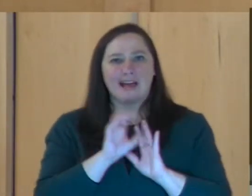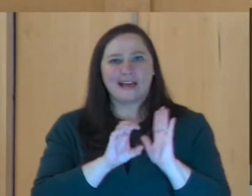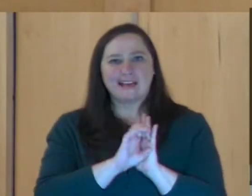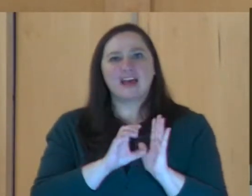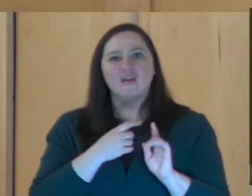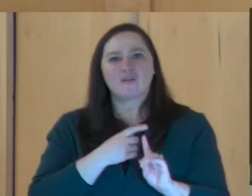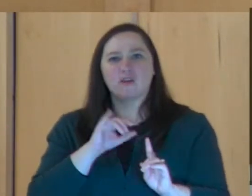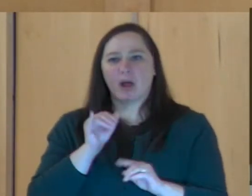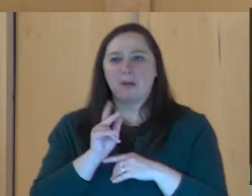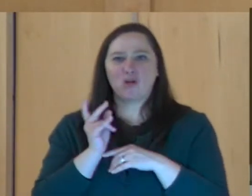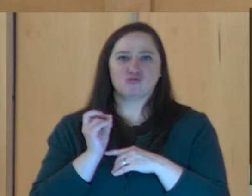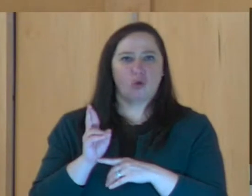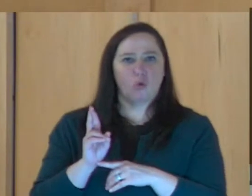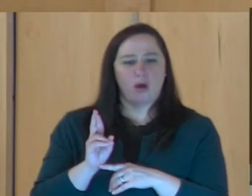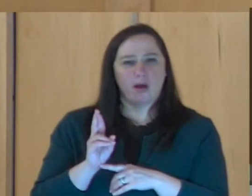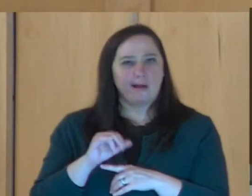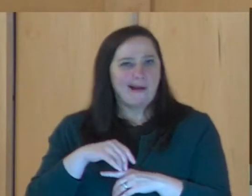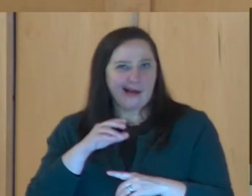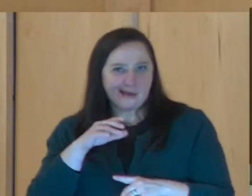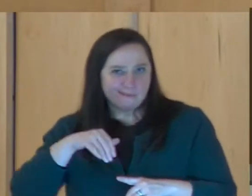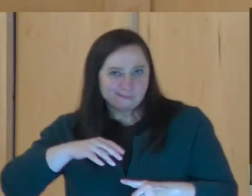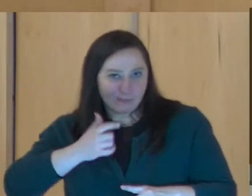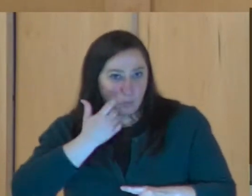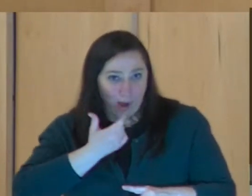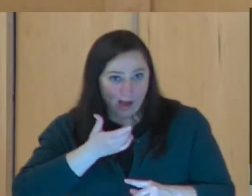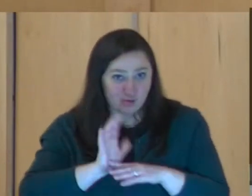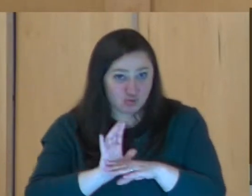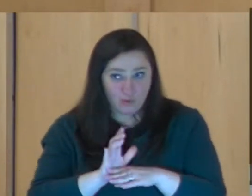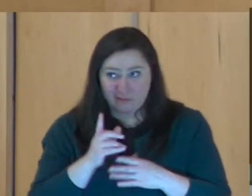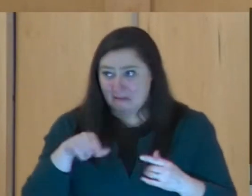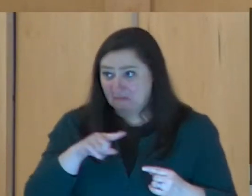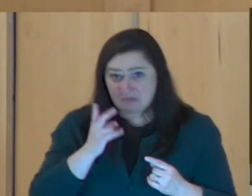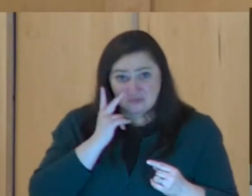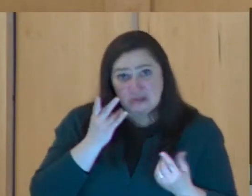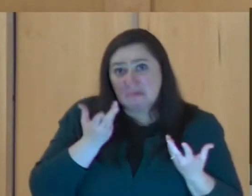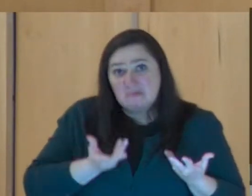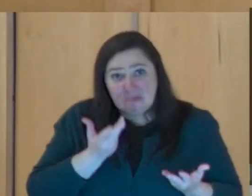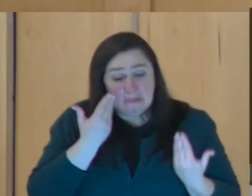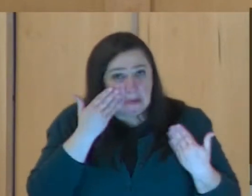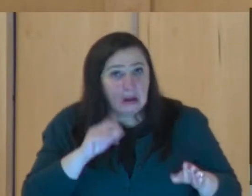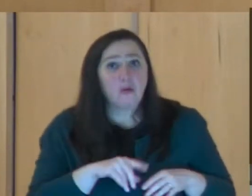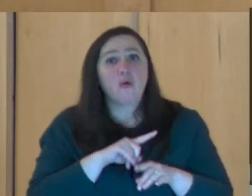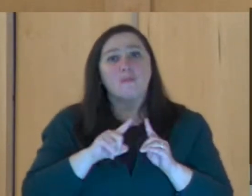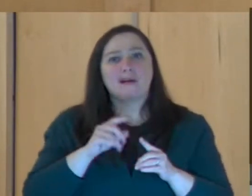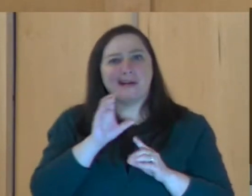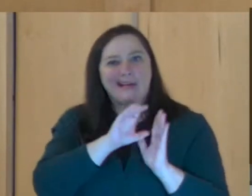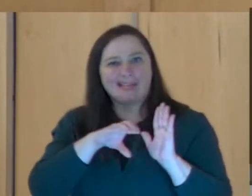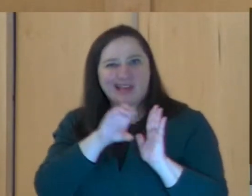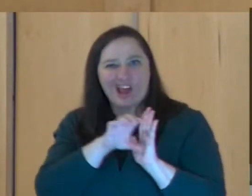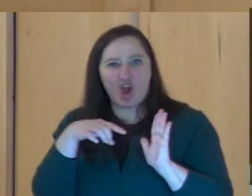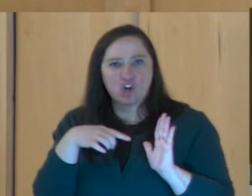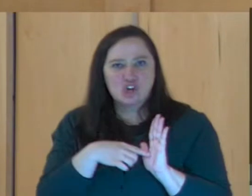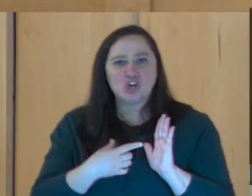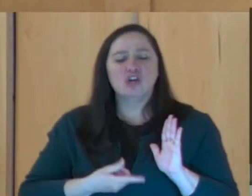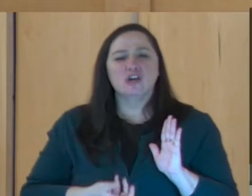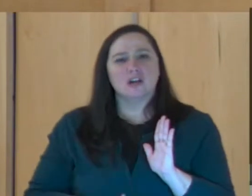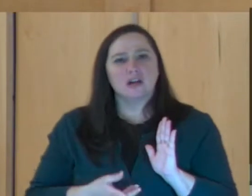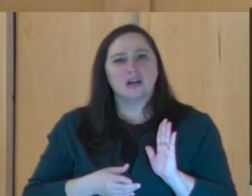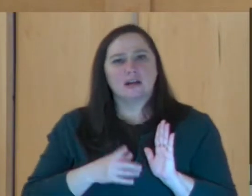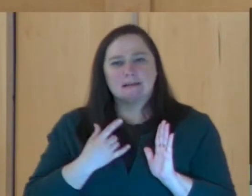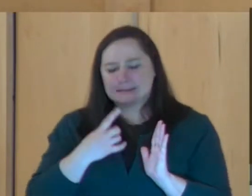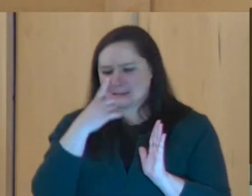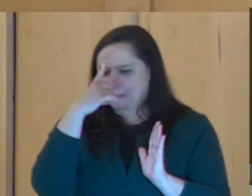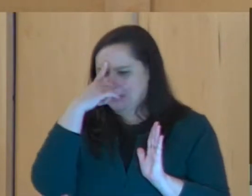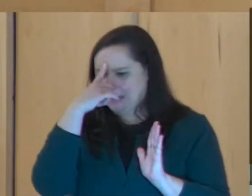Joker. I haven't actually watched it yet. I don't know if you have. But the character they played in Joker, it's this